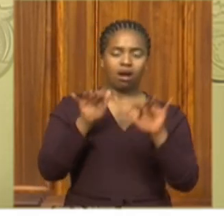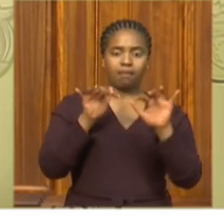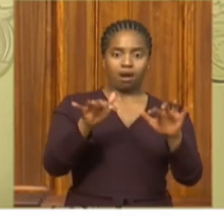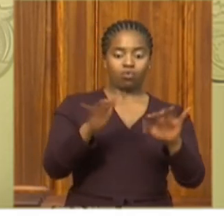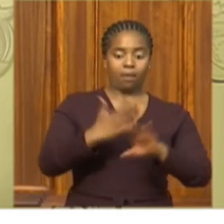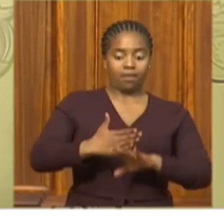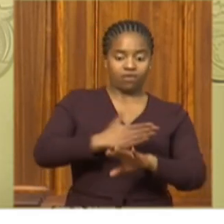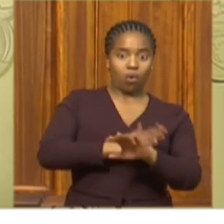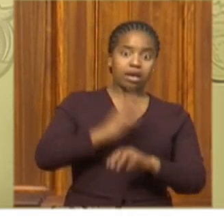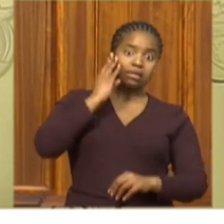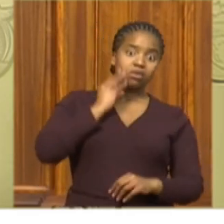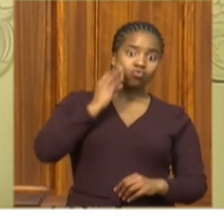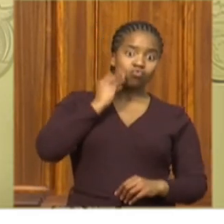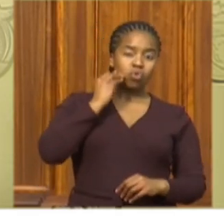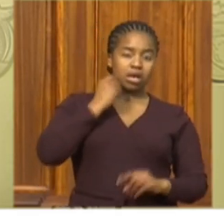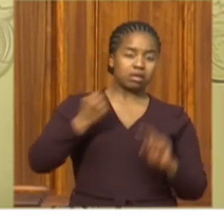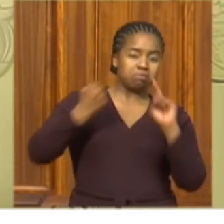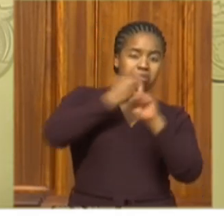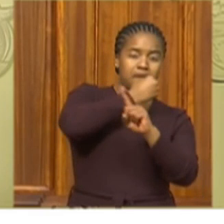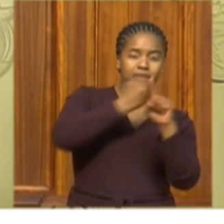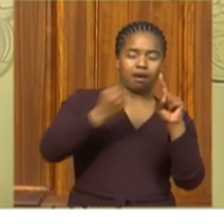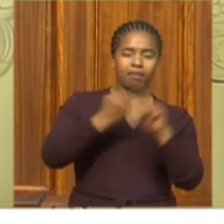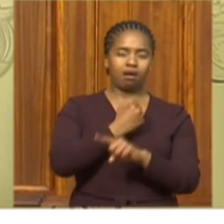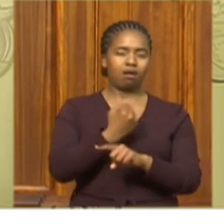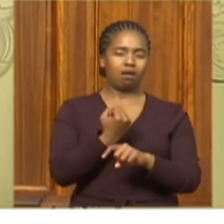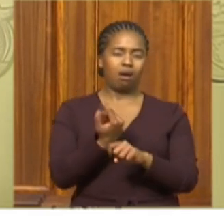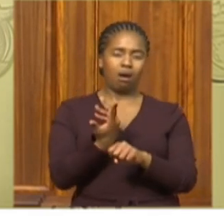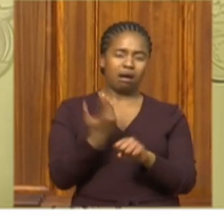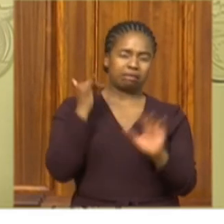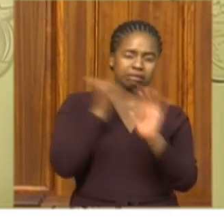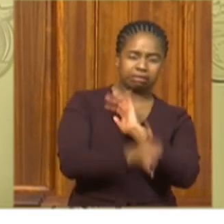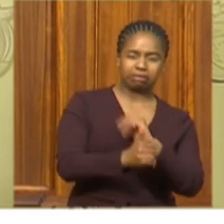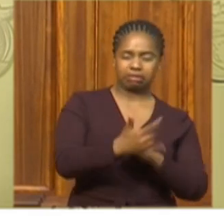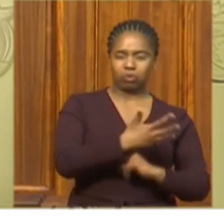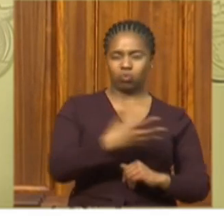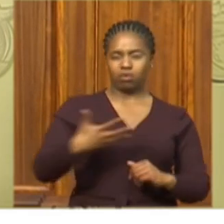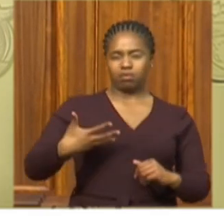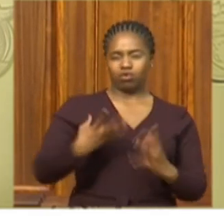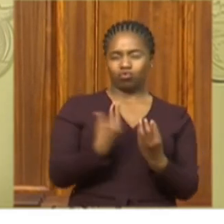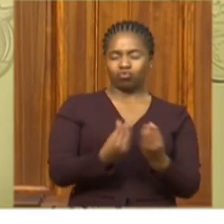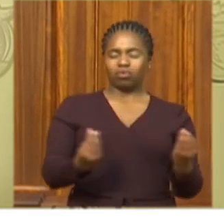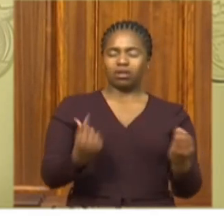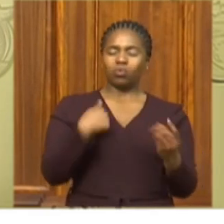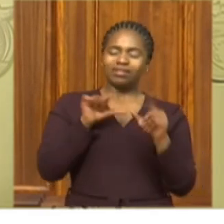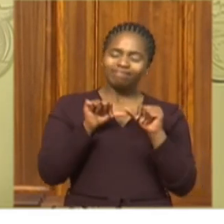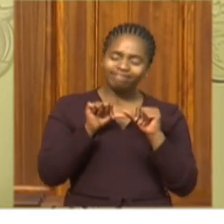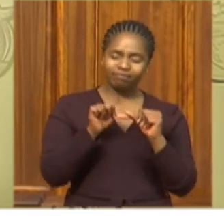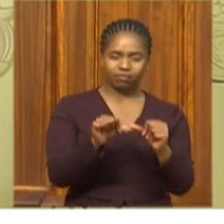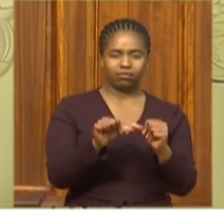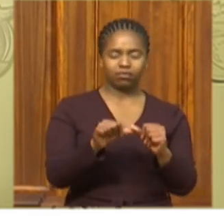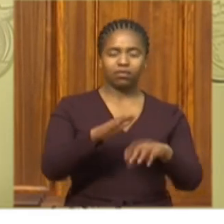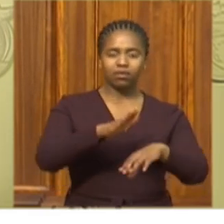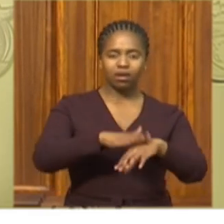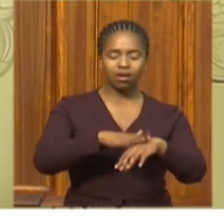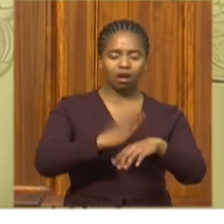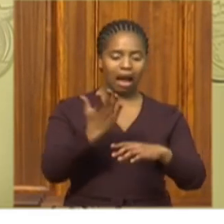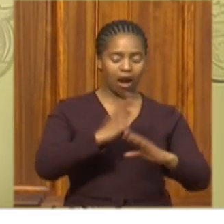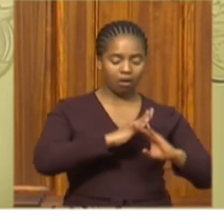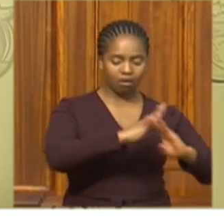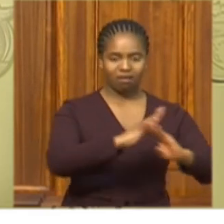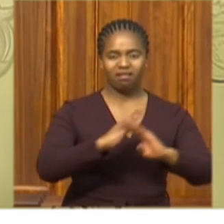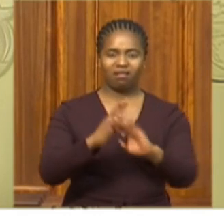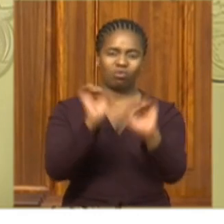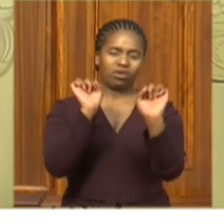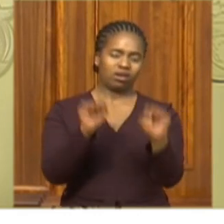gender-based violence and femicide, and most importantly, to intensify all prevention measures.